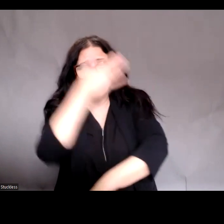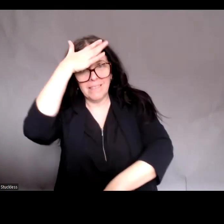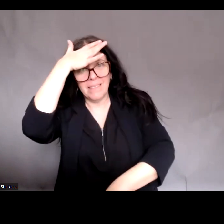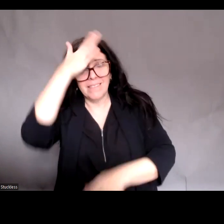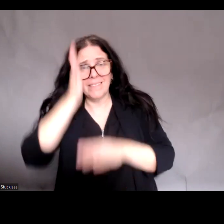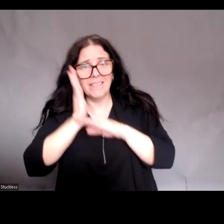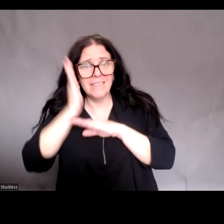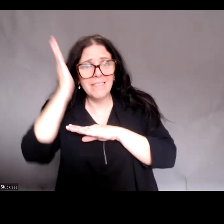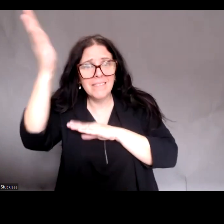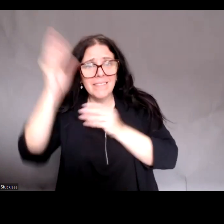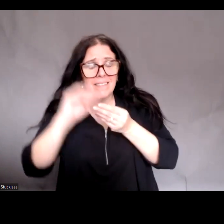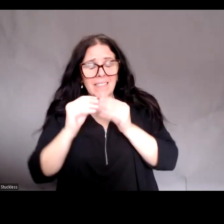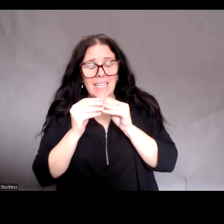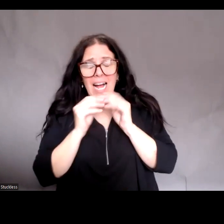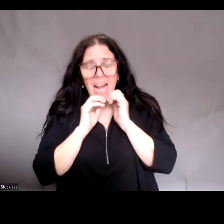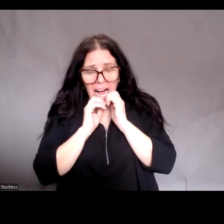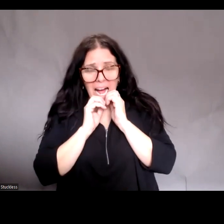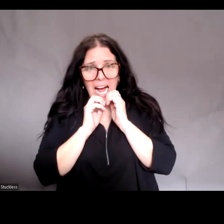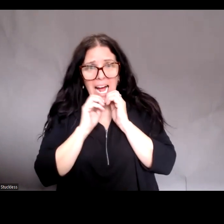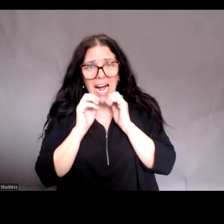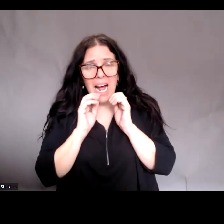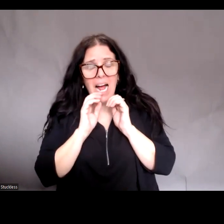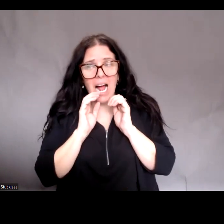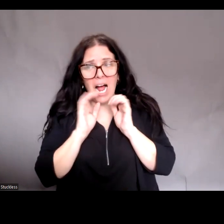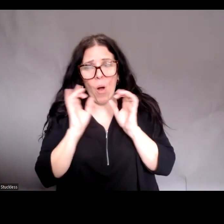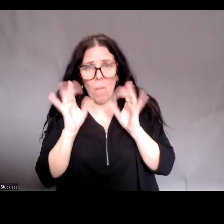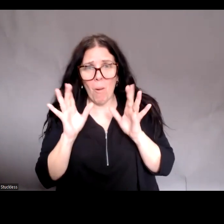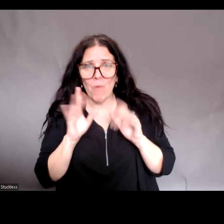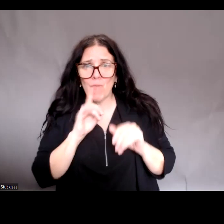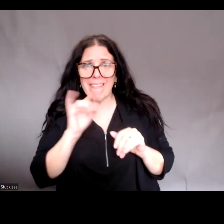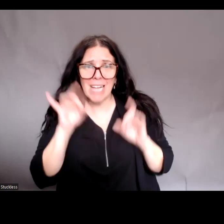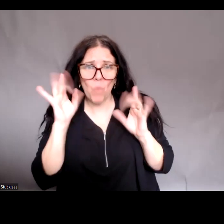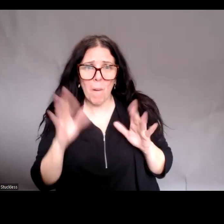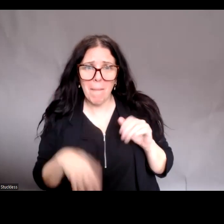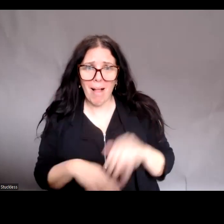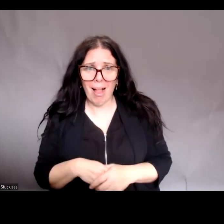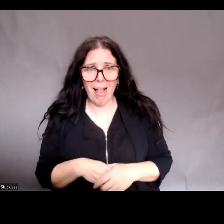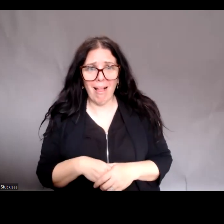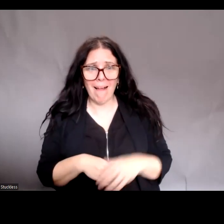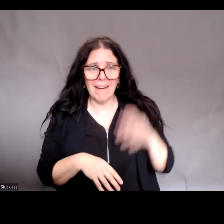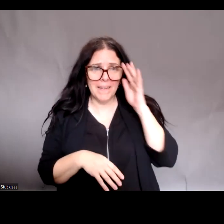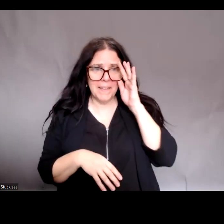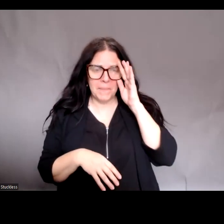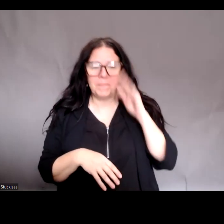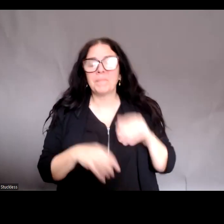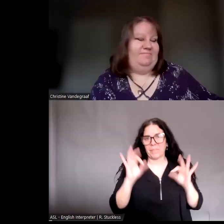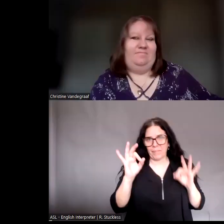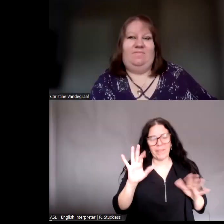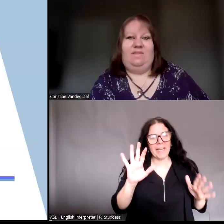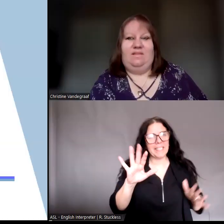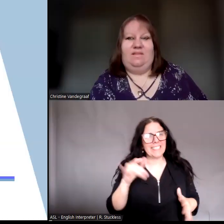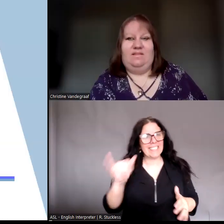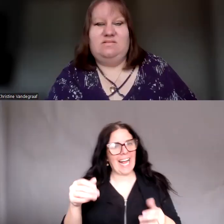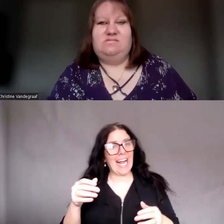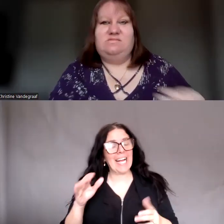It's kind of like, oh no, that's really horrible. Oh, okay, gives me a lot more